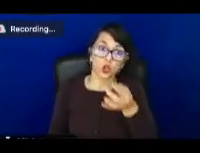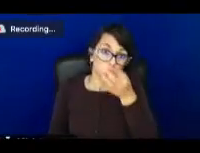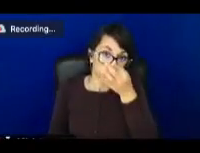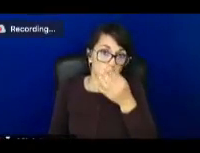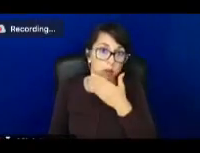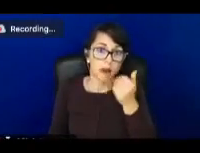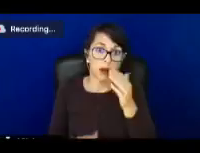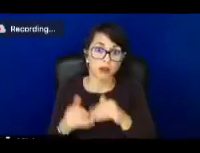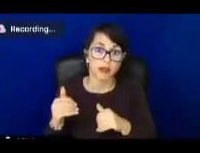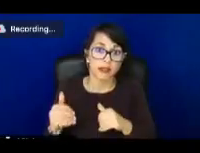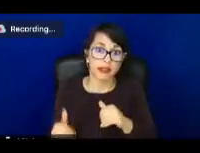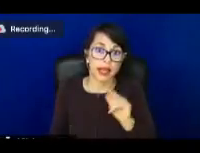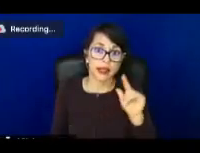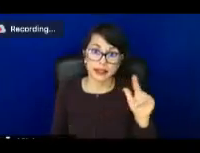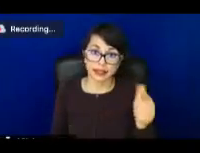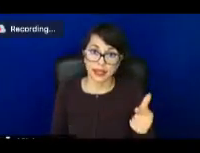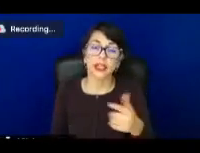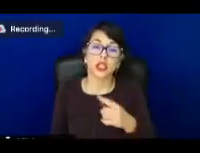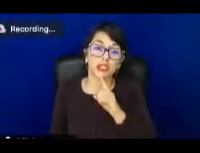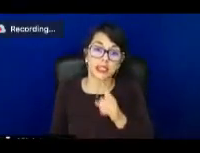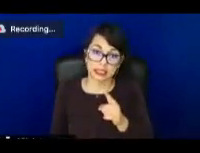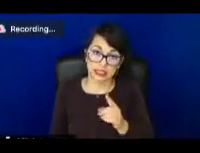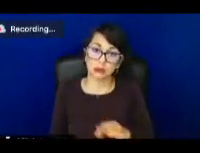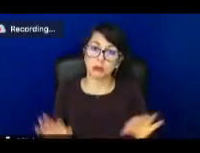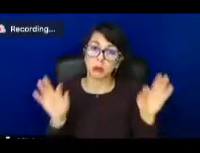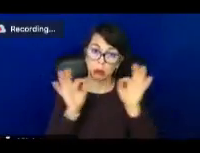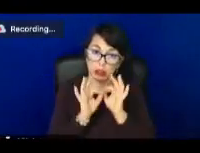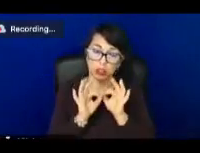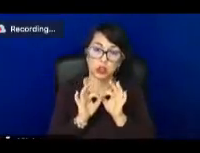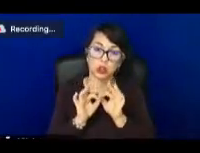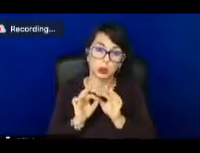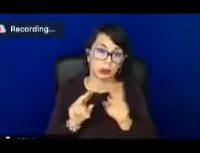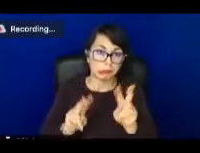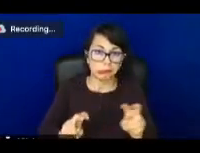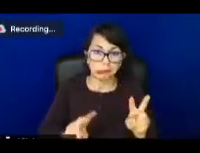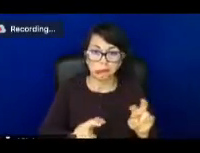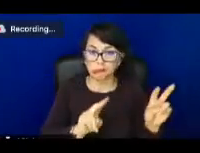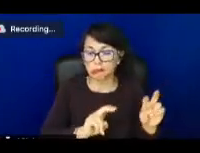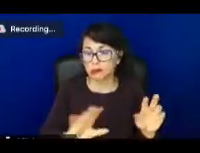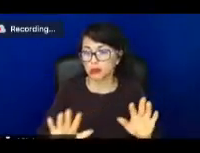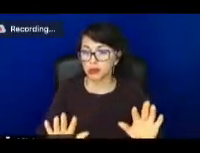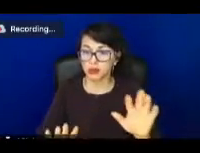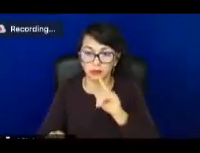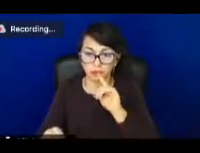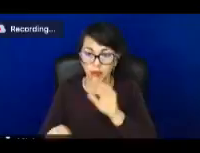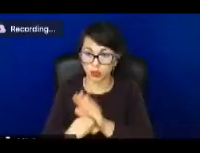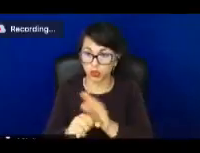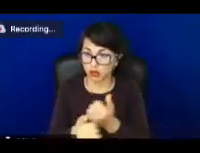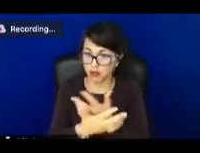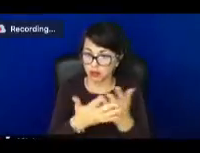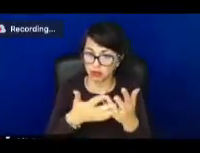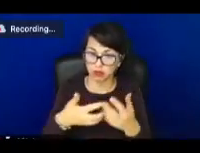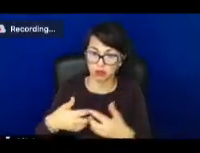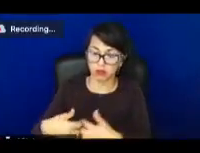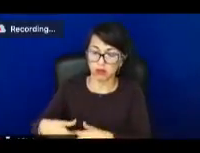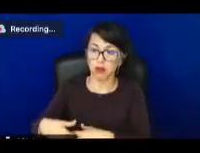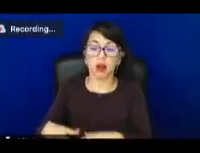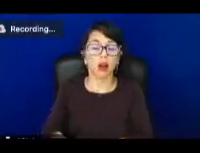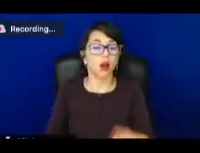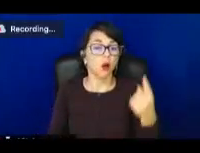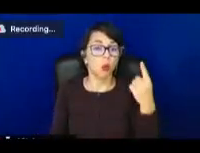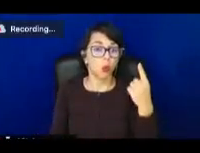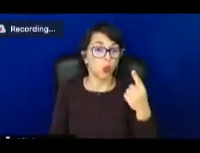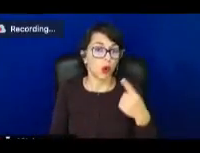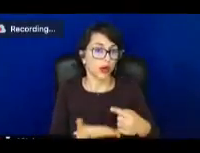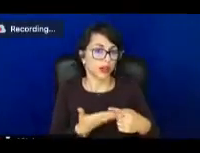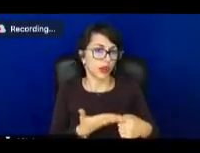start looking at the pieces. Also, one of the conversations we had, and even if we we